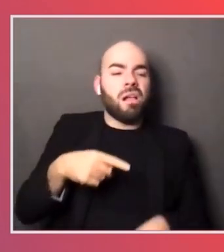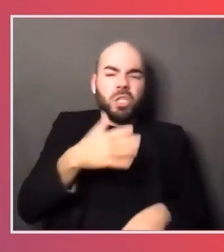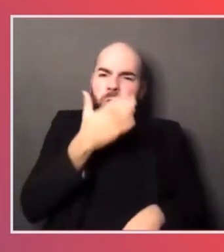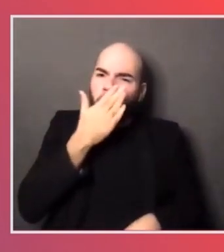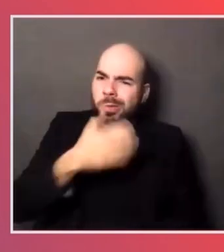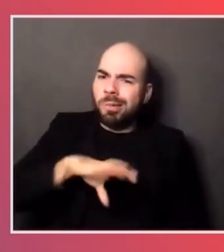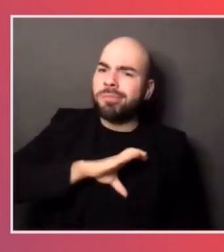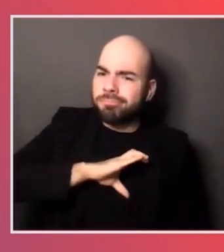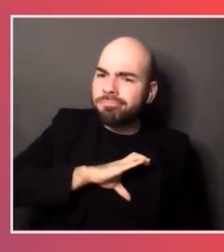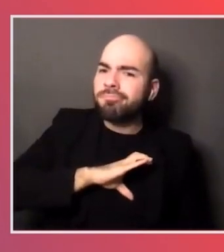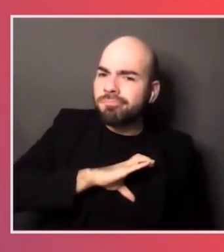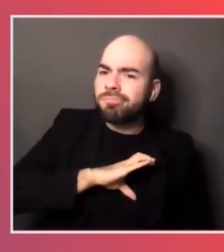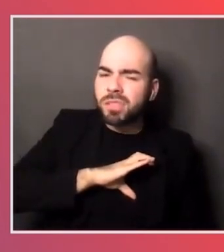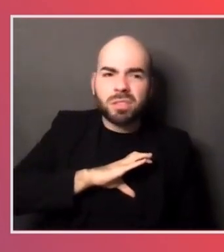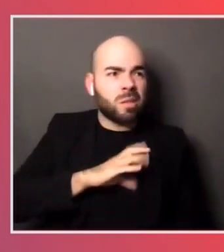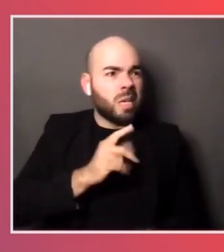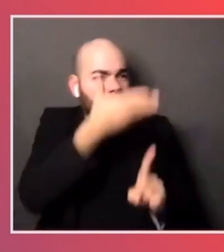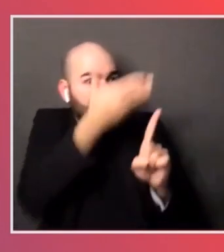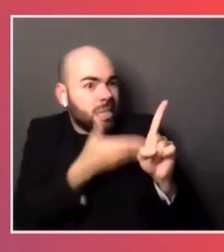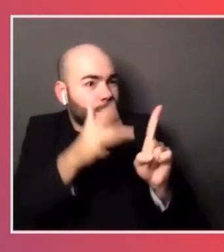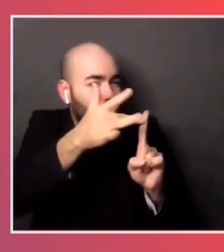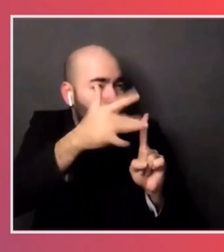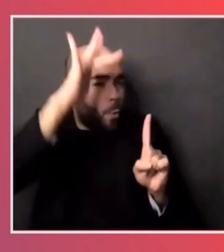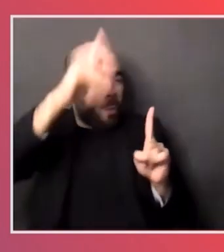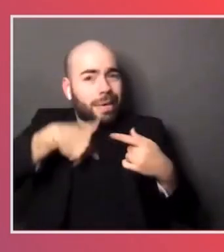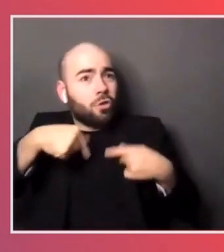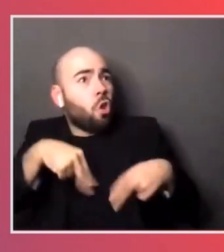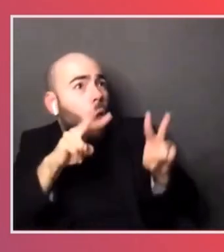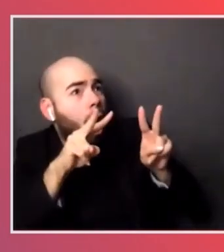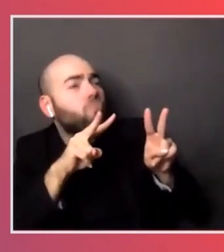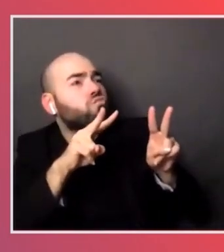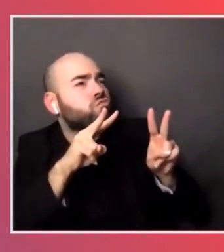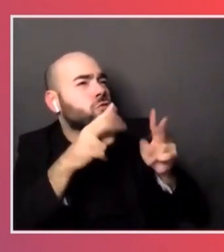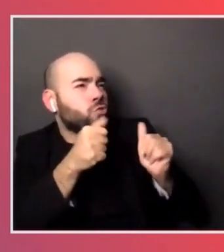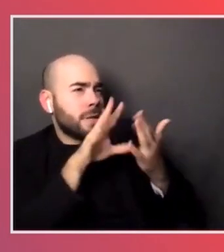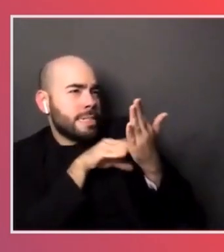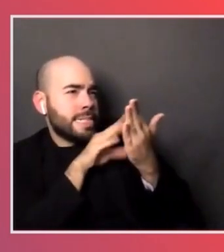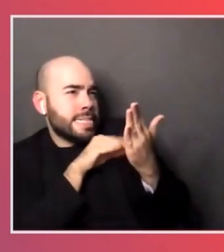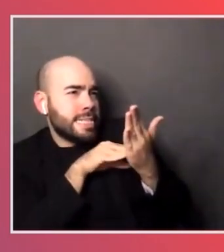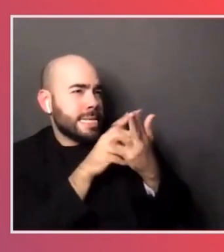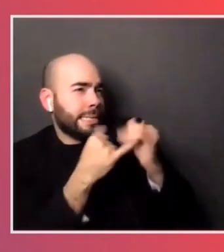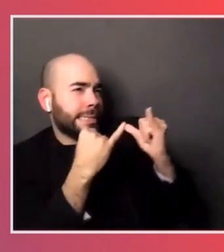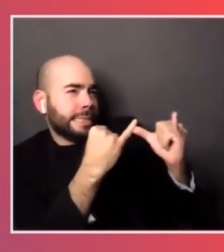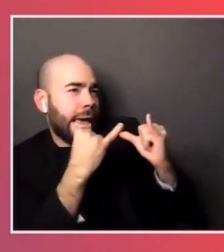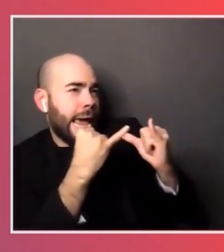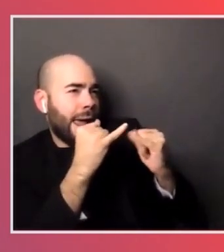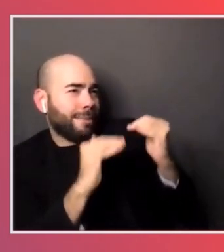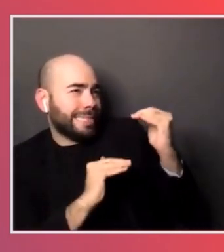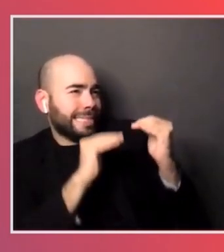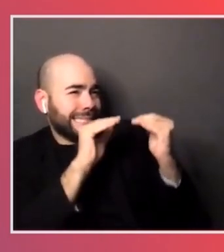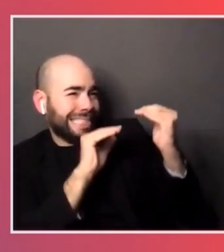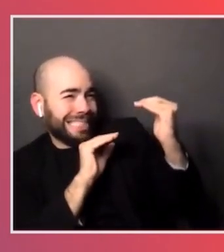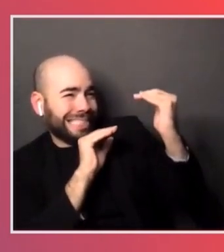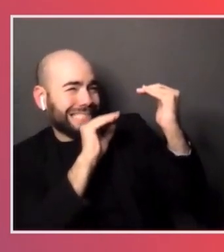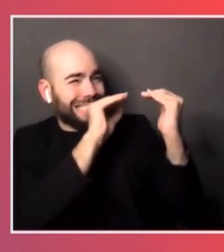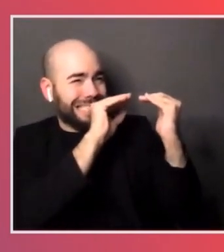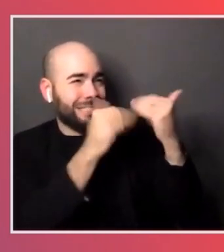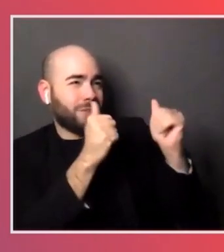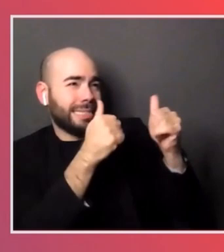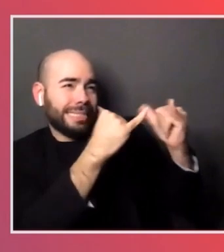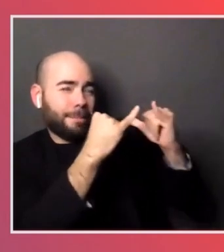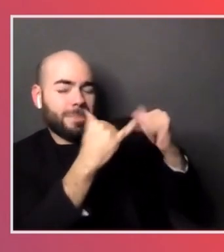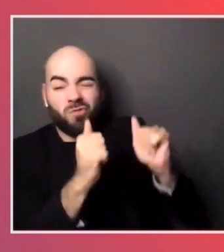and kind of try to model your behavior after, because he certainly puts everybody and everything before